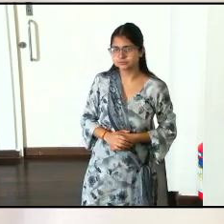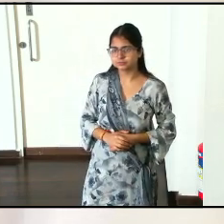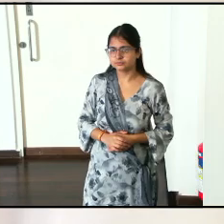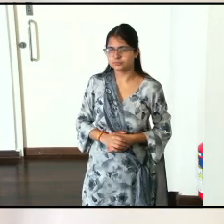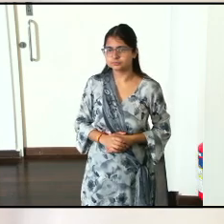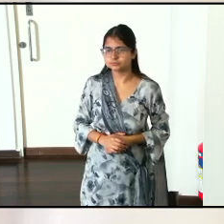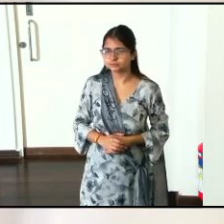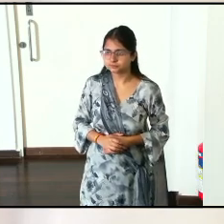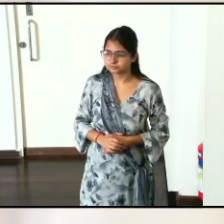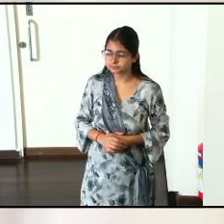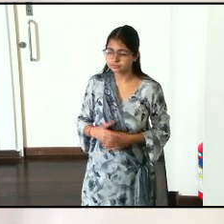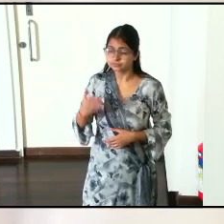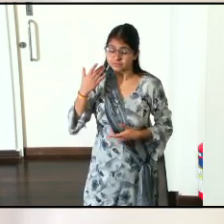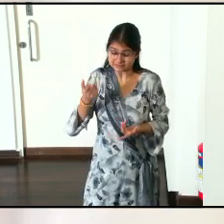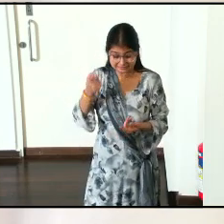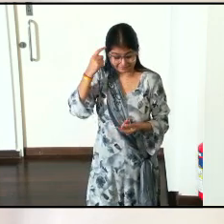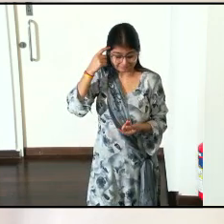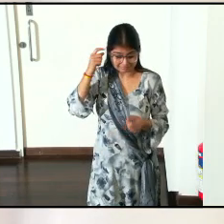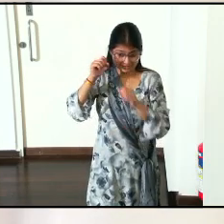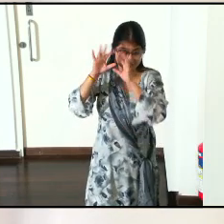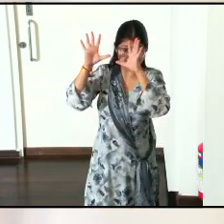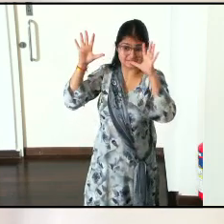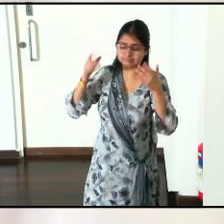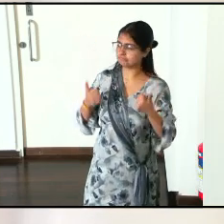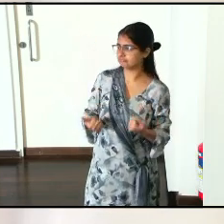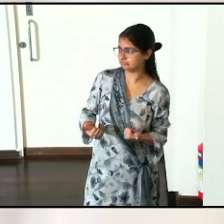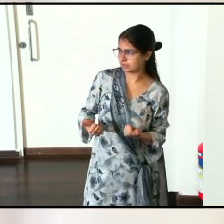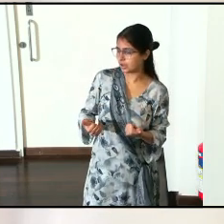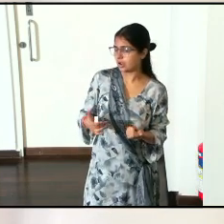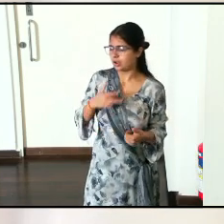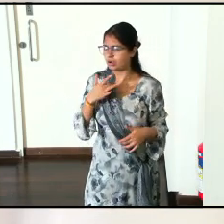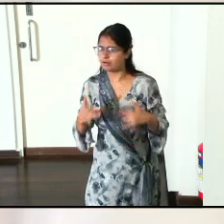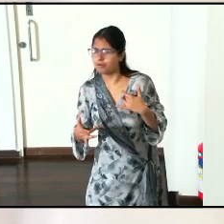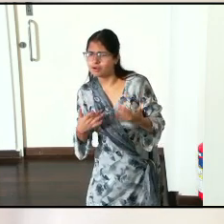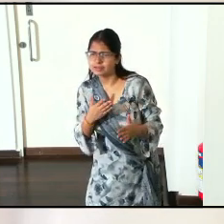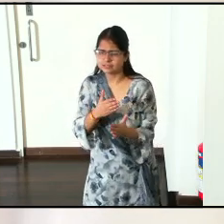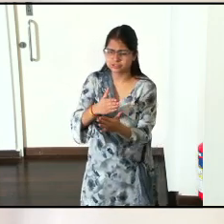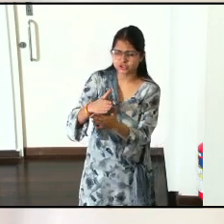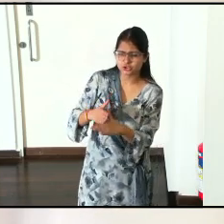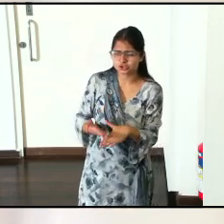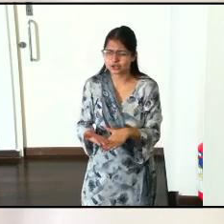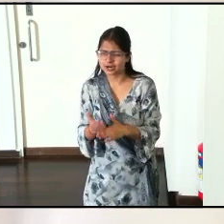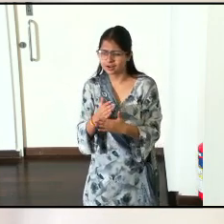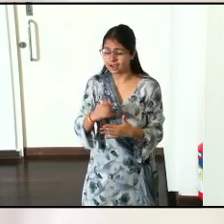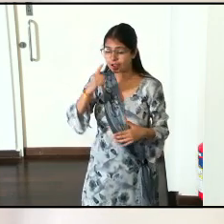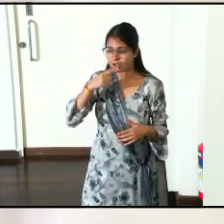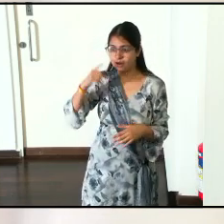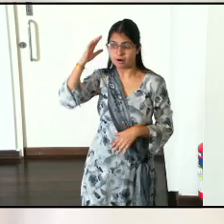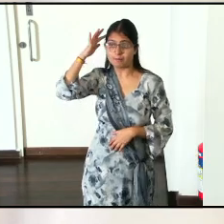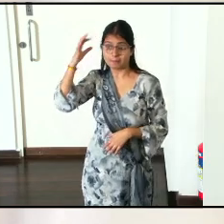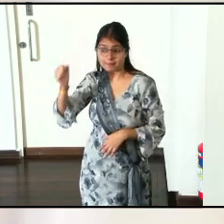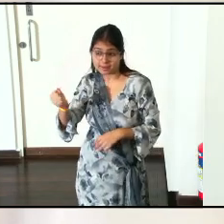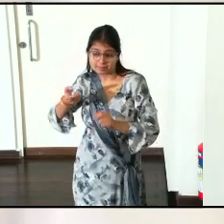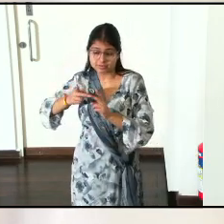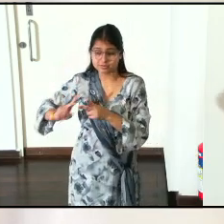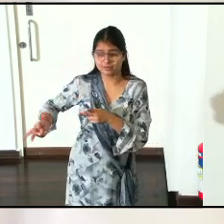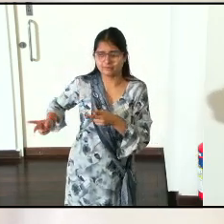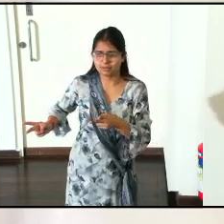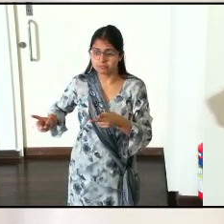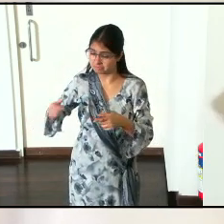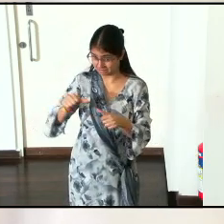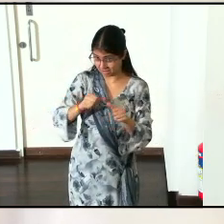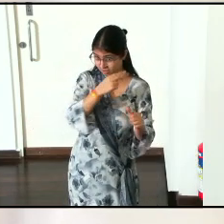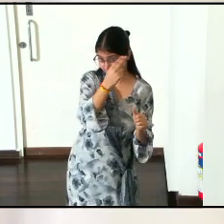just a sort of wild guess. I mean, it's also sort of, there's a kind of Shergill kind of memory in this, not necessarily that the